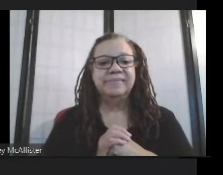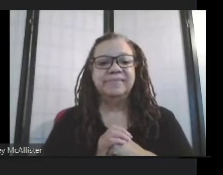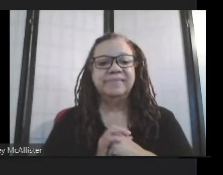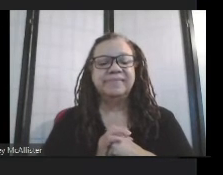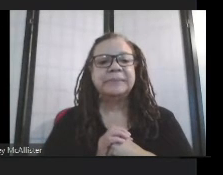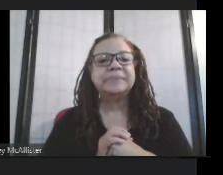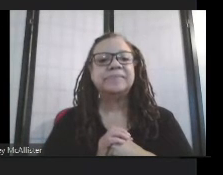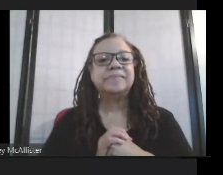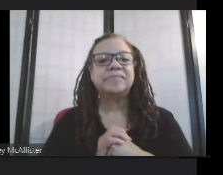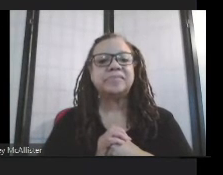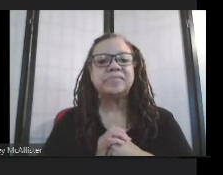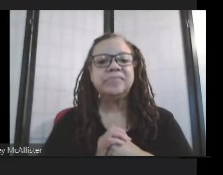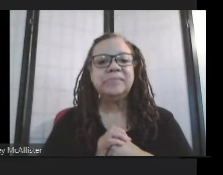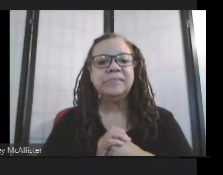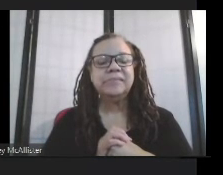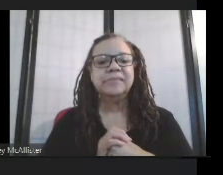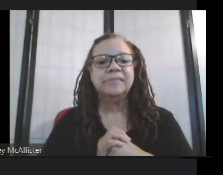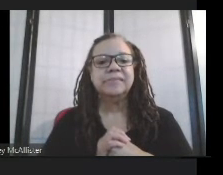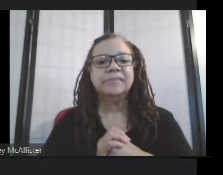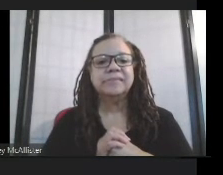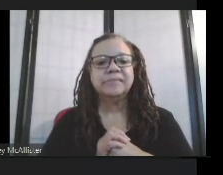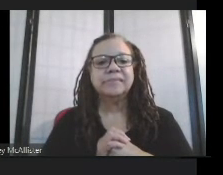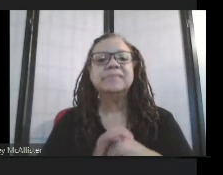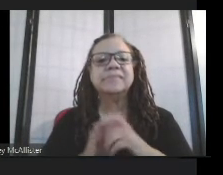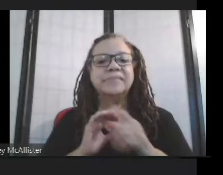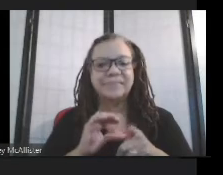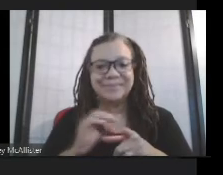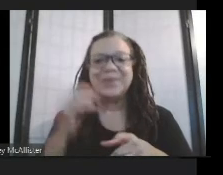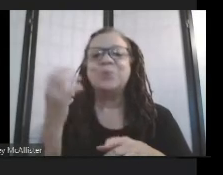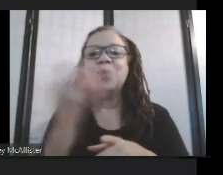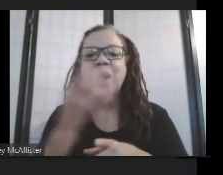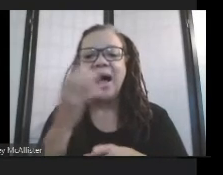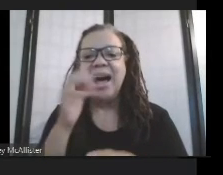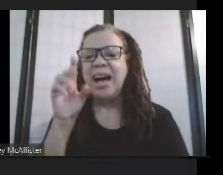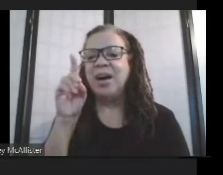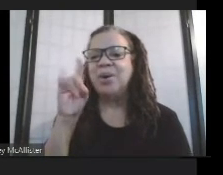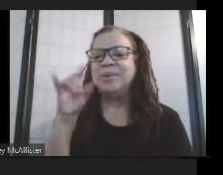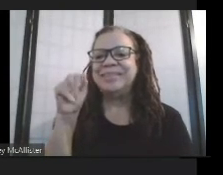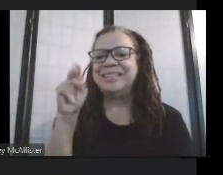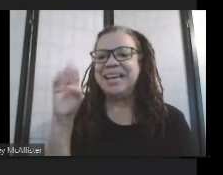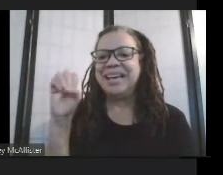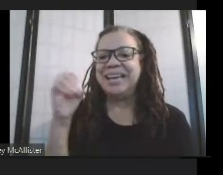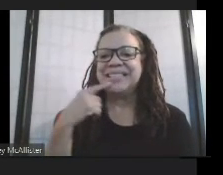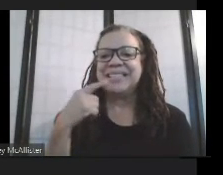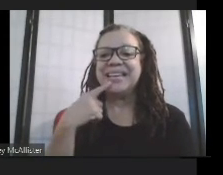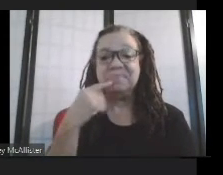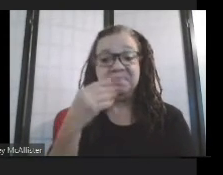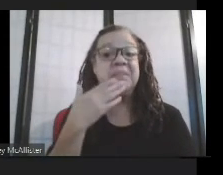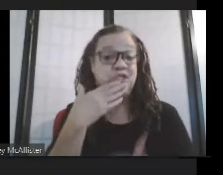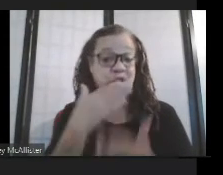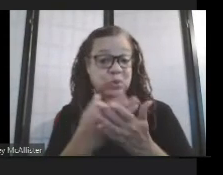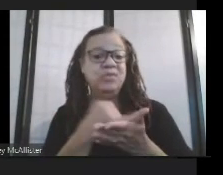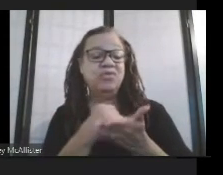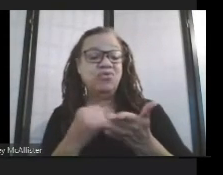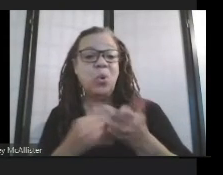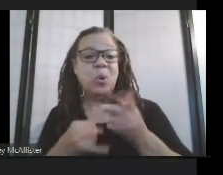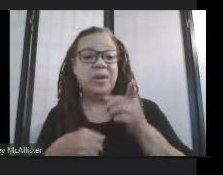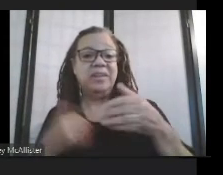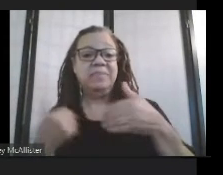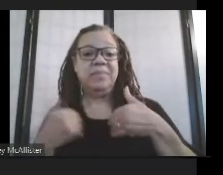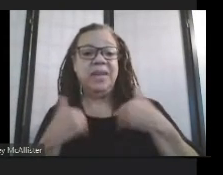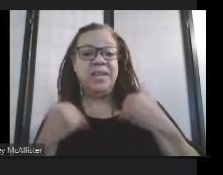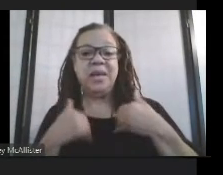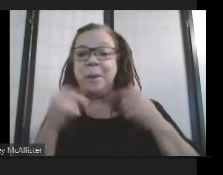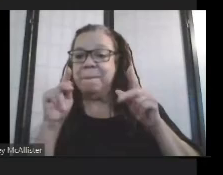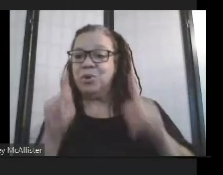move down slightly. Okay. Oh, wow. This was, I don't know, just a really good drawing by